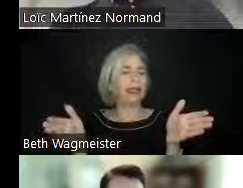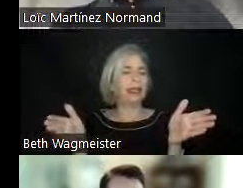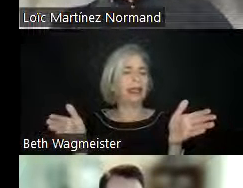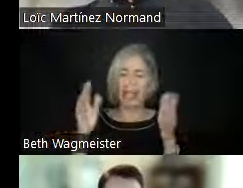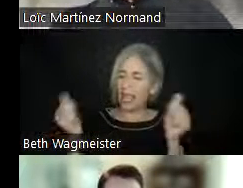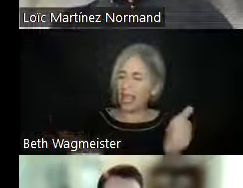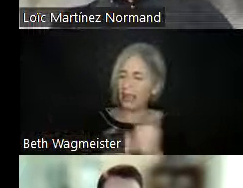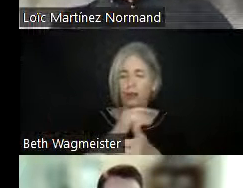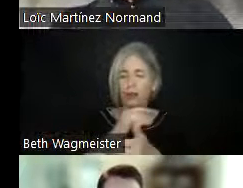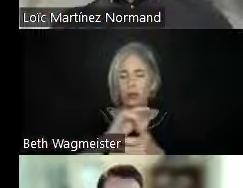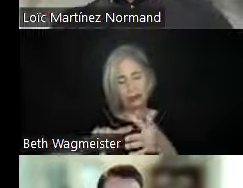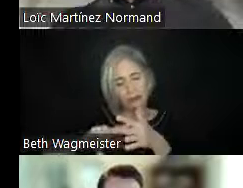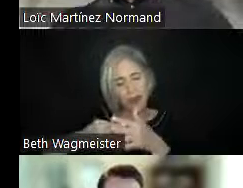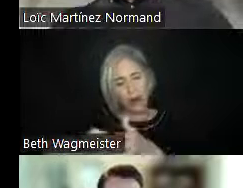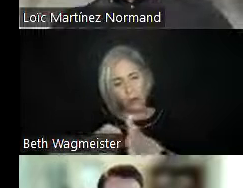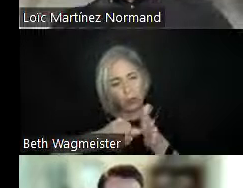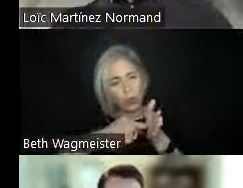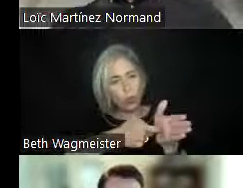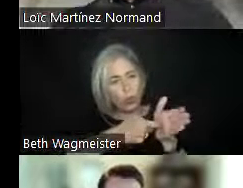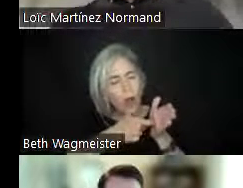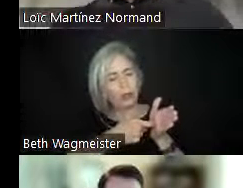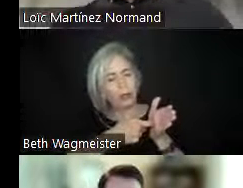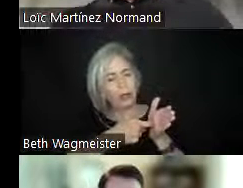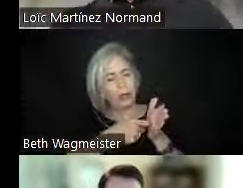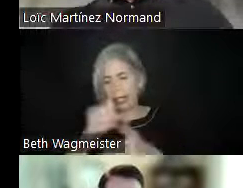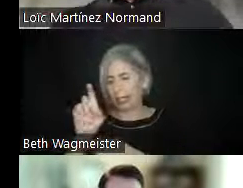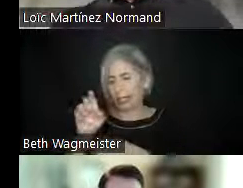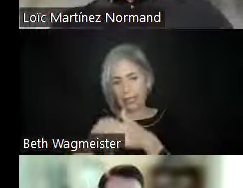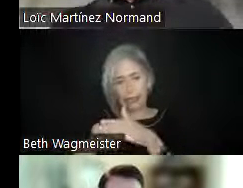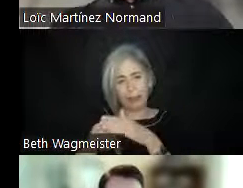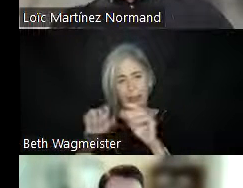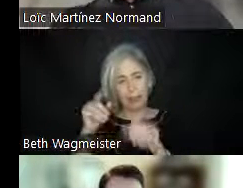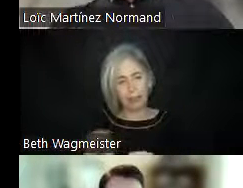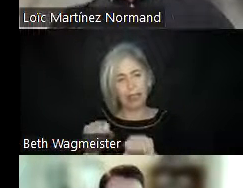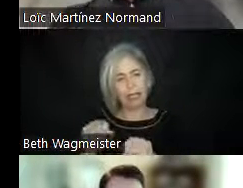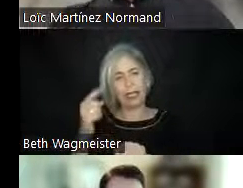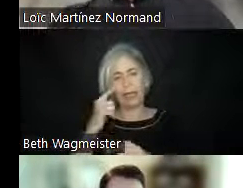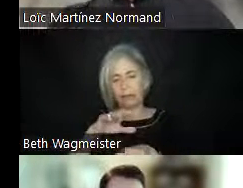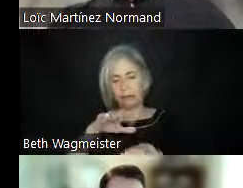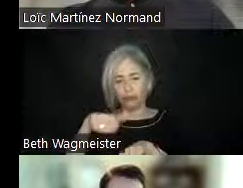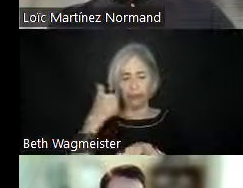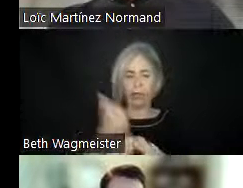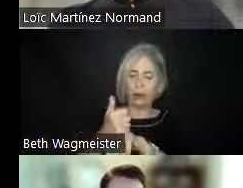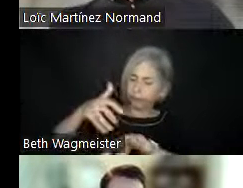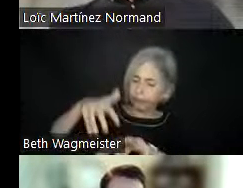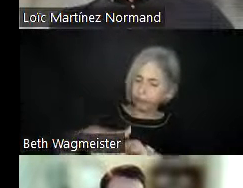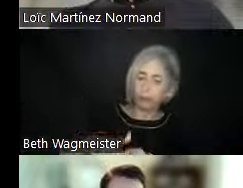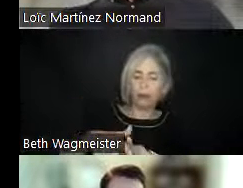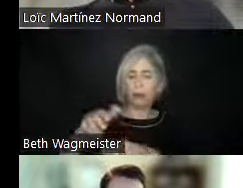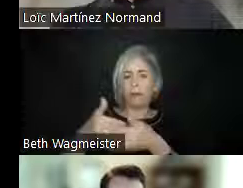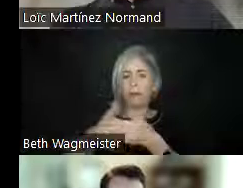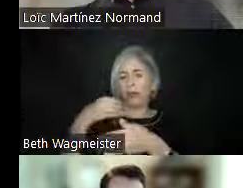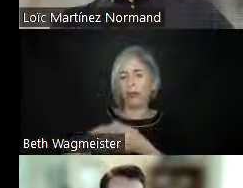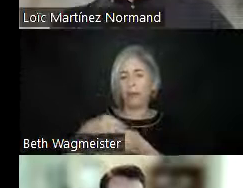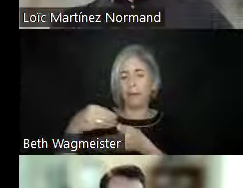starts requiring accessibility kind of built in by default in everything they buy, then this will be the new normal